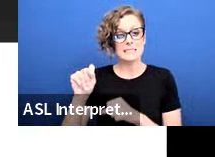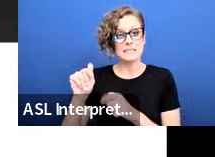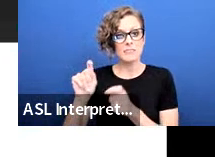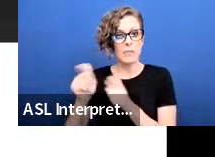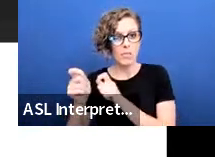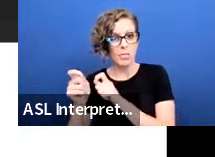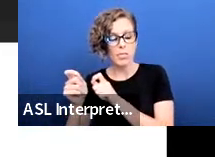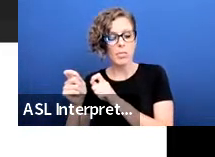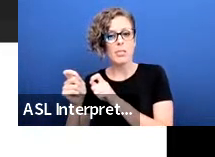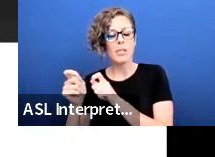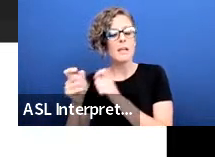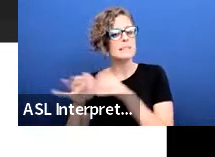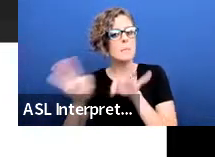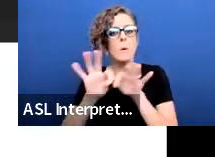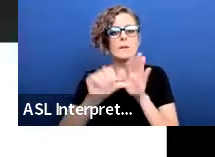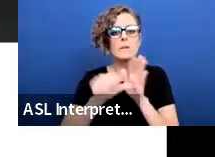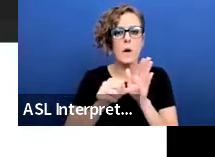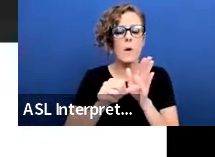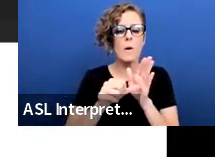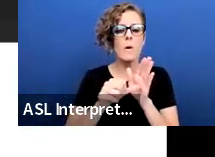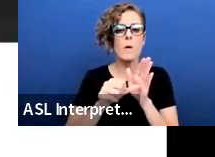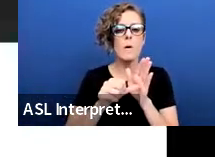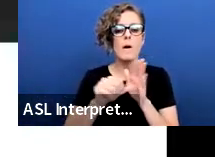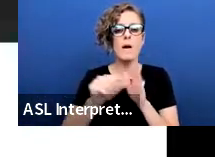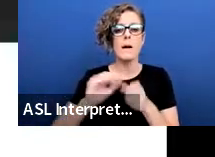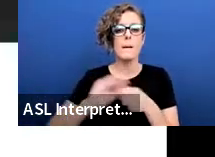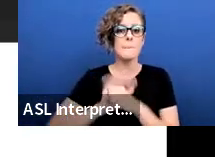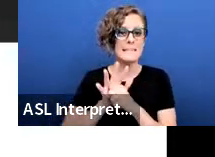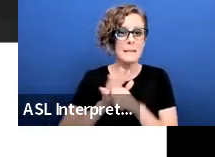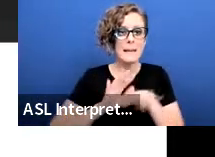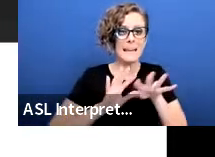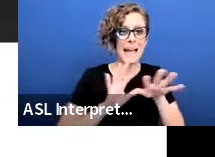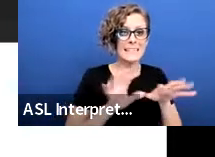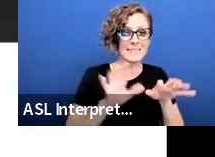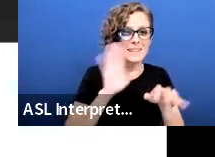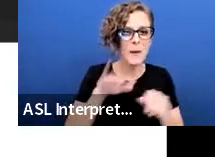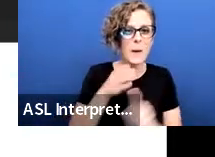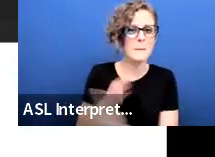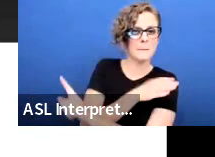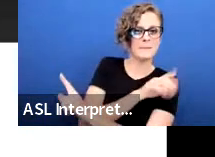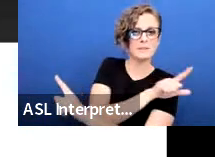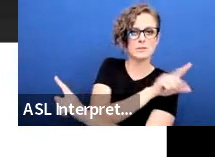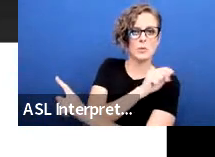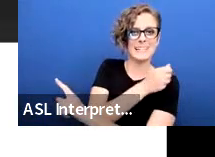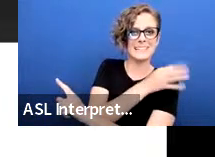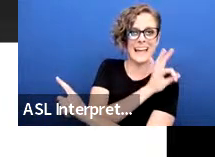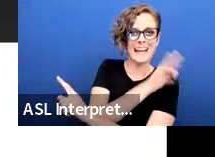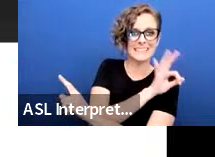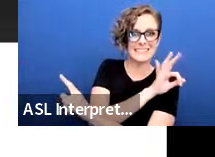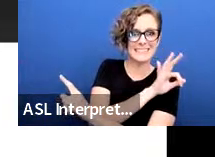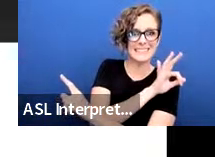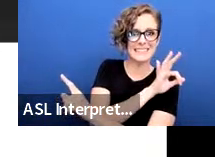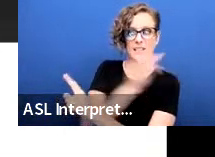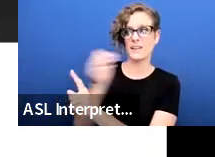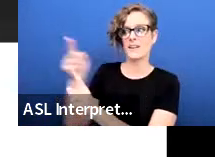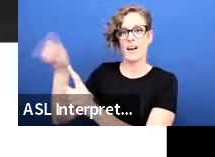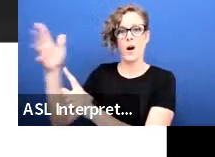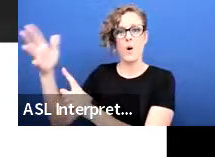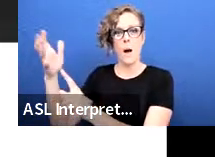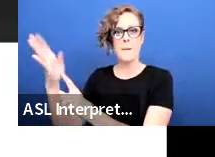of pre-pandemic activities, sort of 2019 lifestyle. And I think Dr.